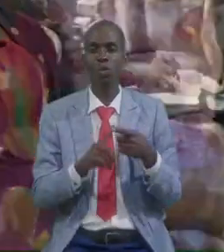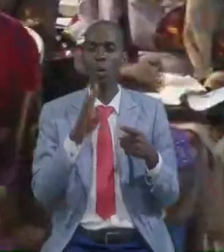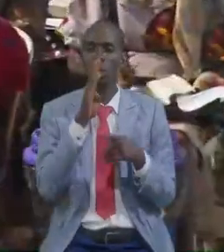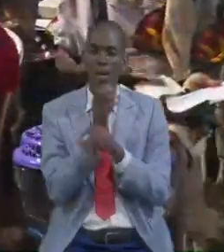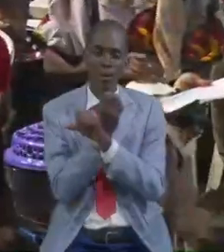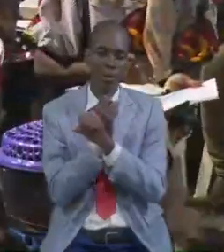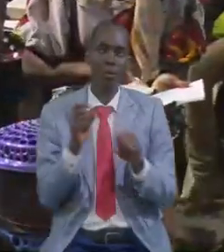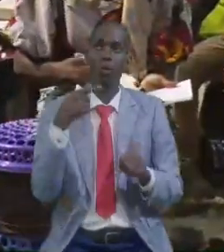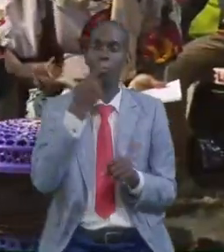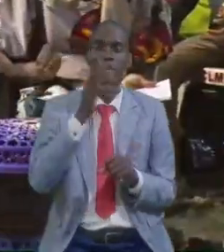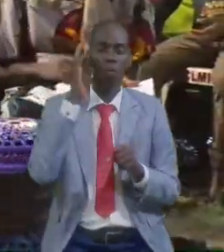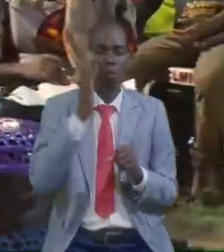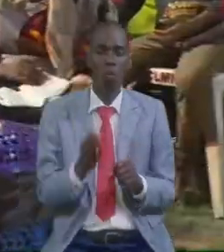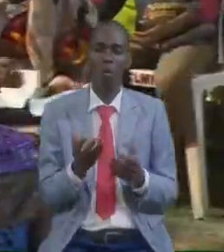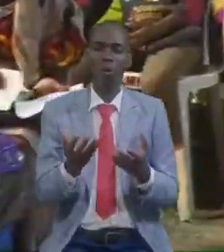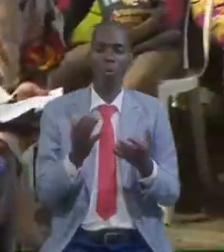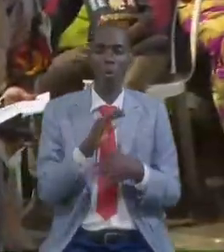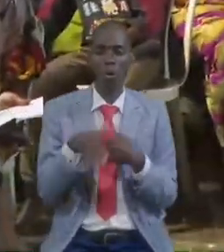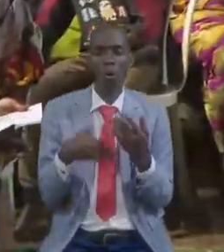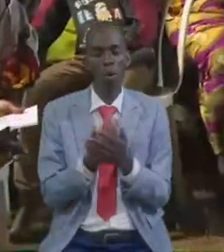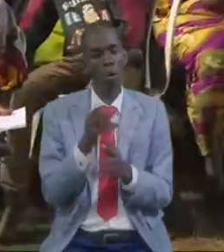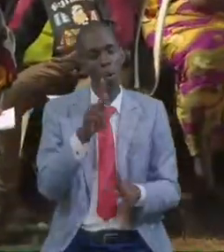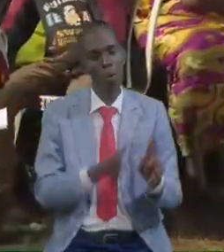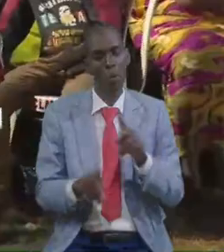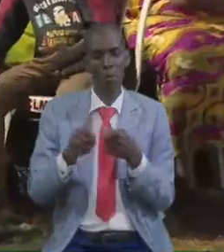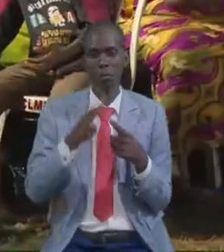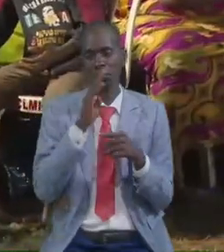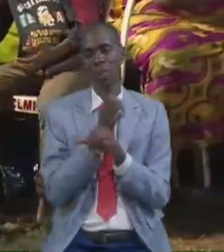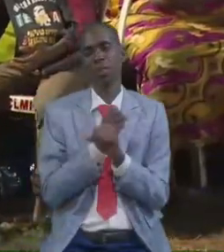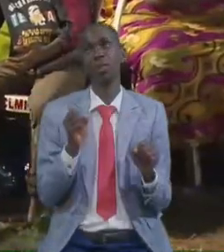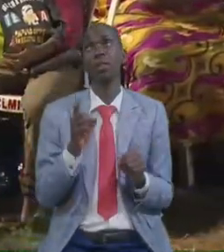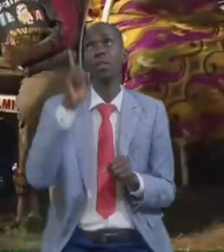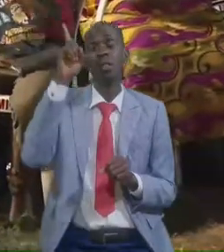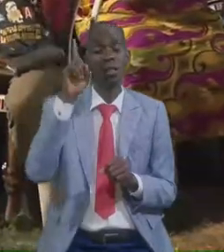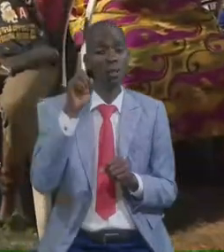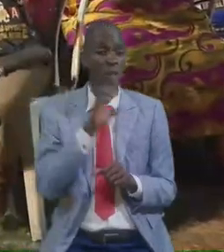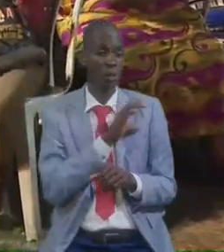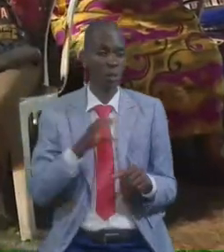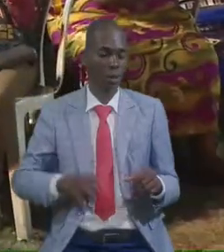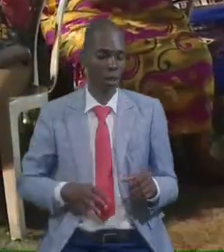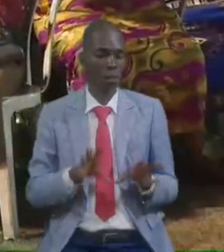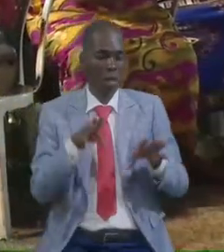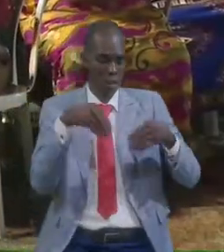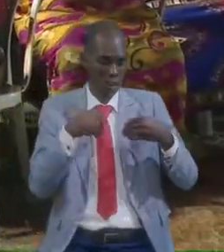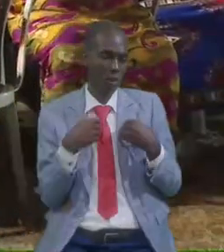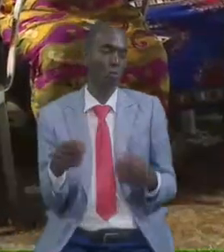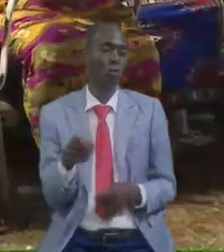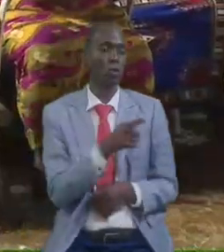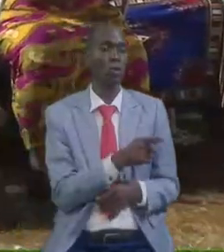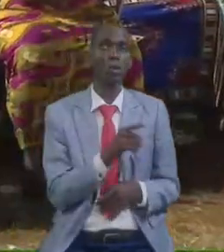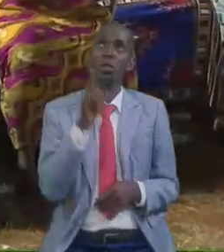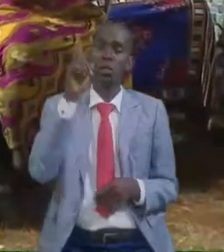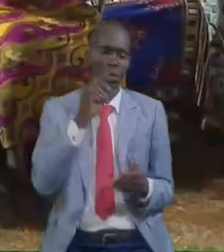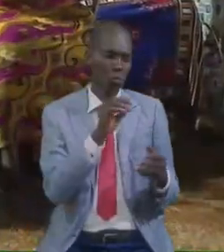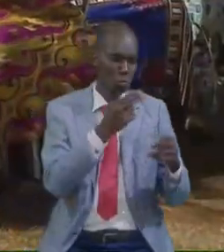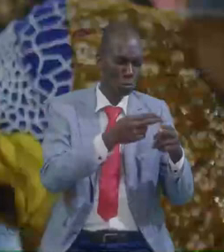men to be saved? He counts you in. If you count yourself out, that's your